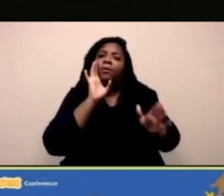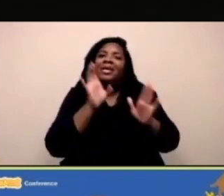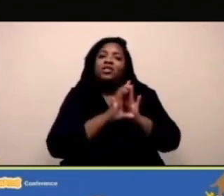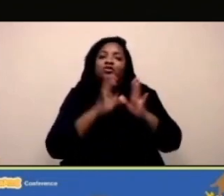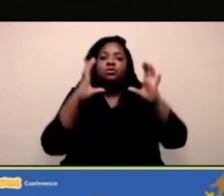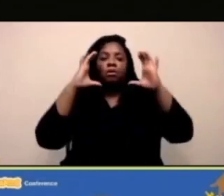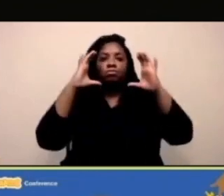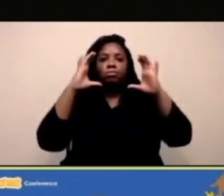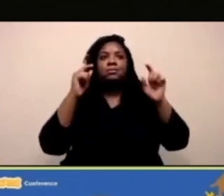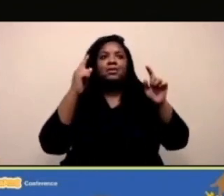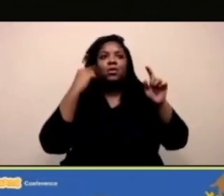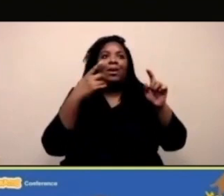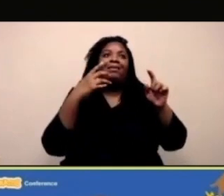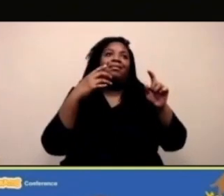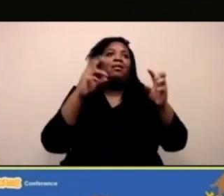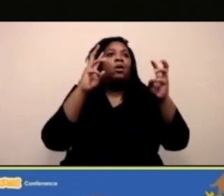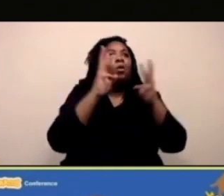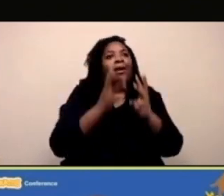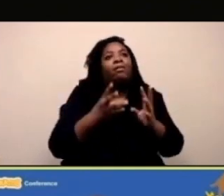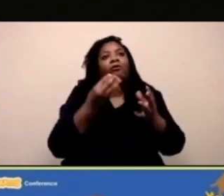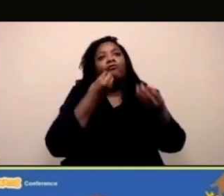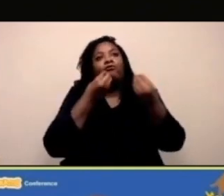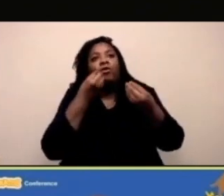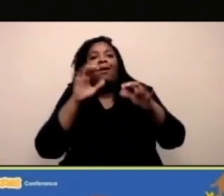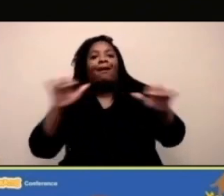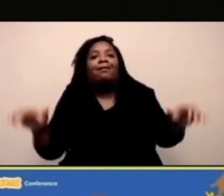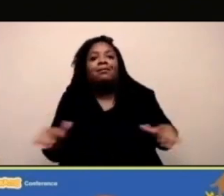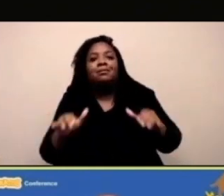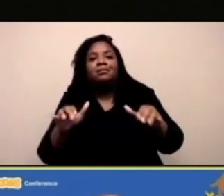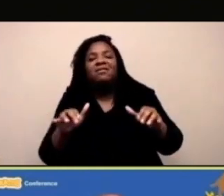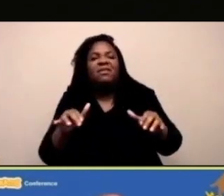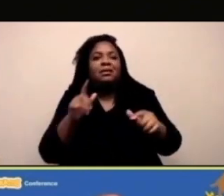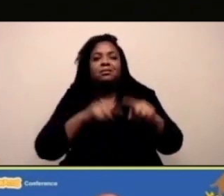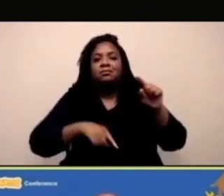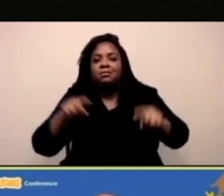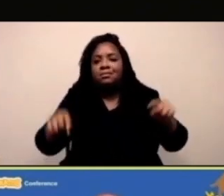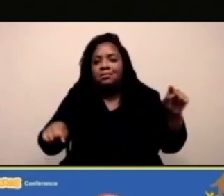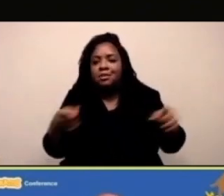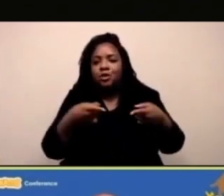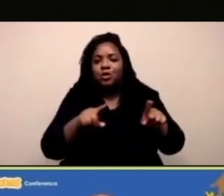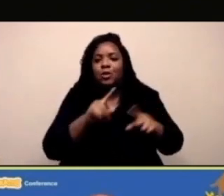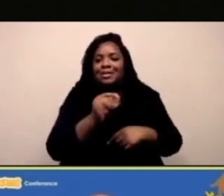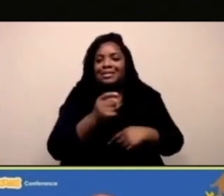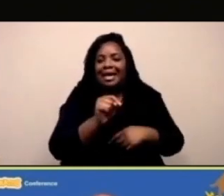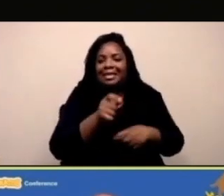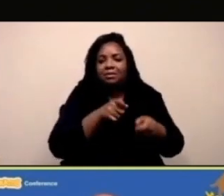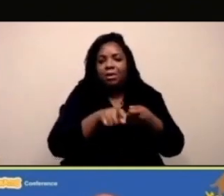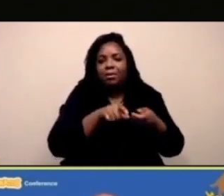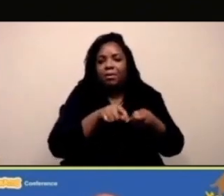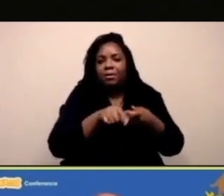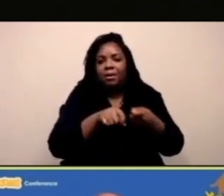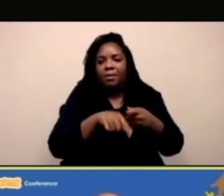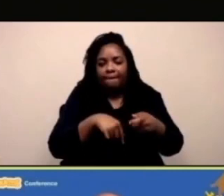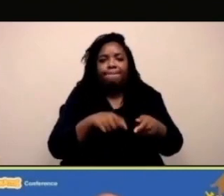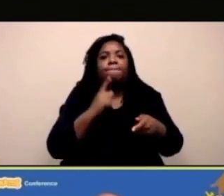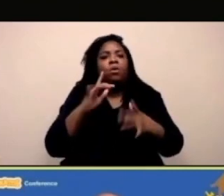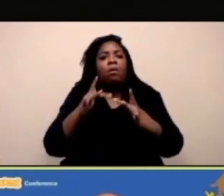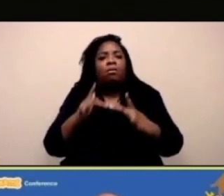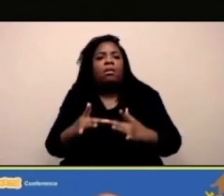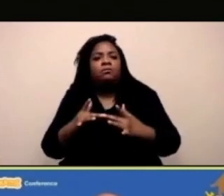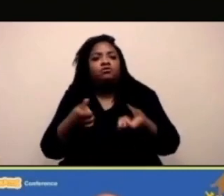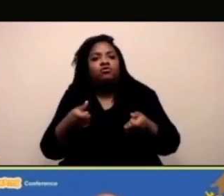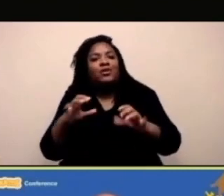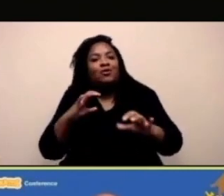faces, food, weather, animals, and activities, and other activities that we use during text messages, emails, or online to communicate,